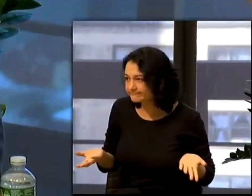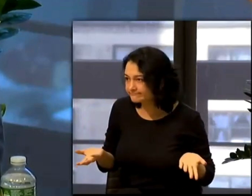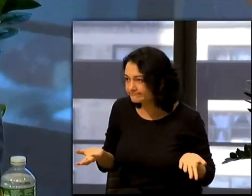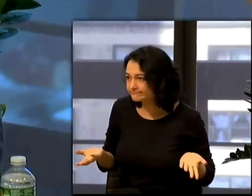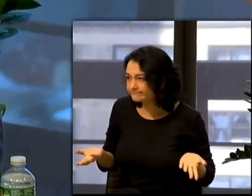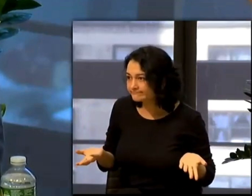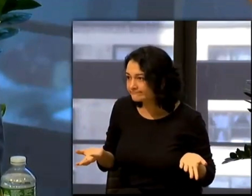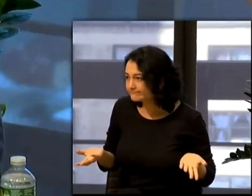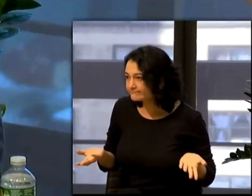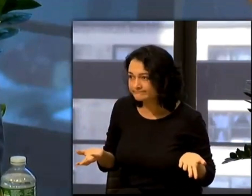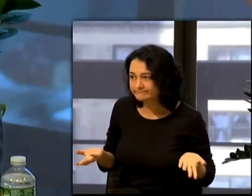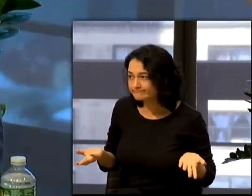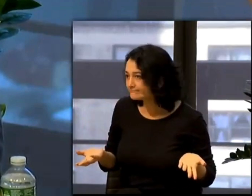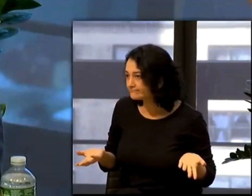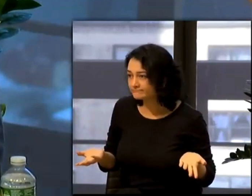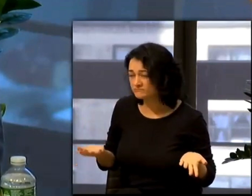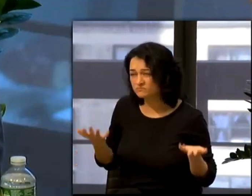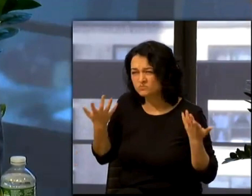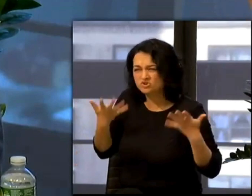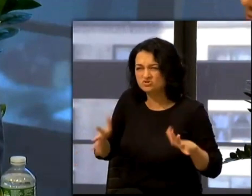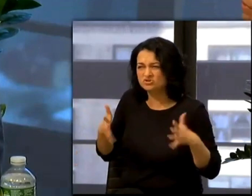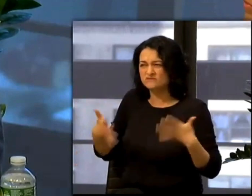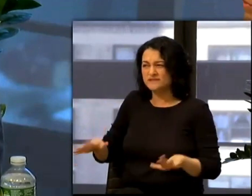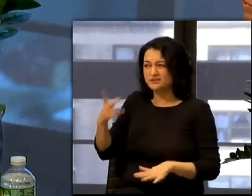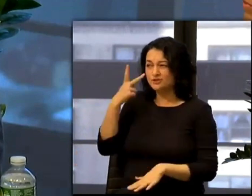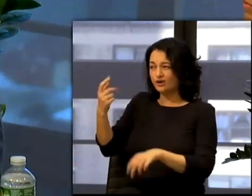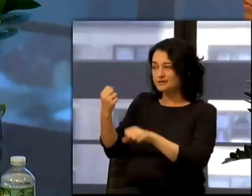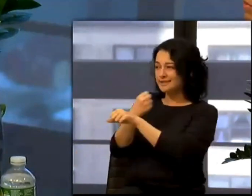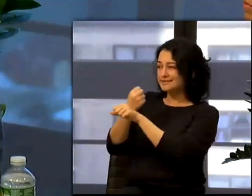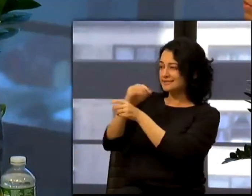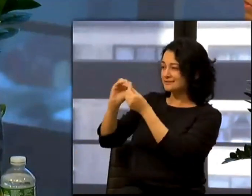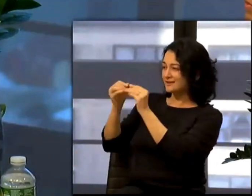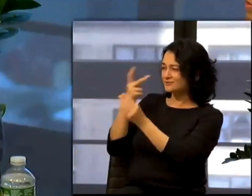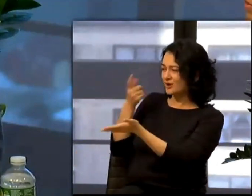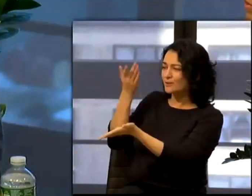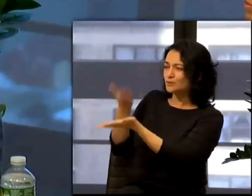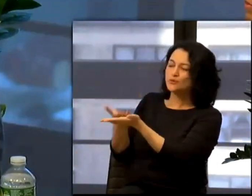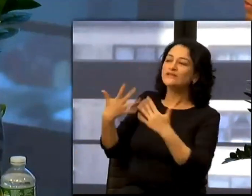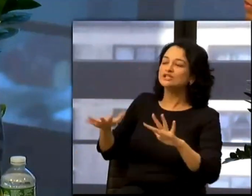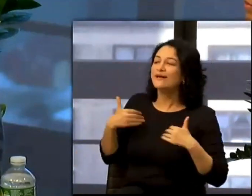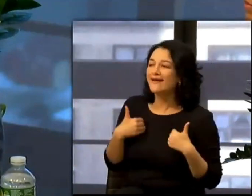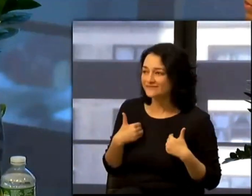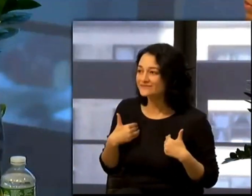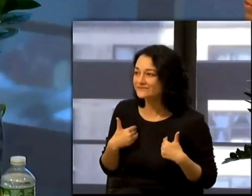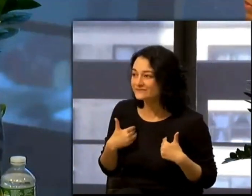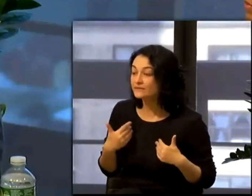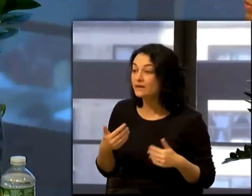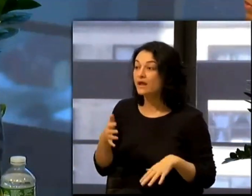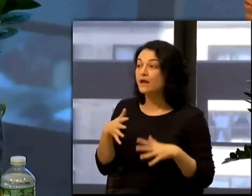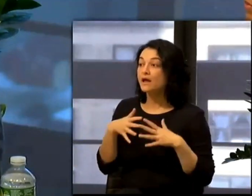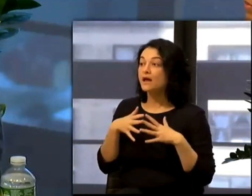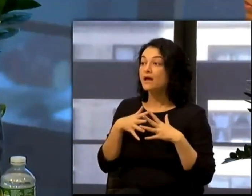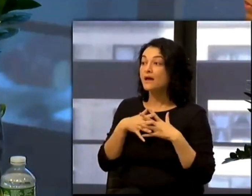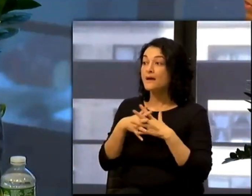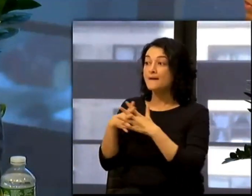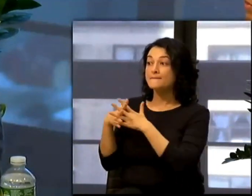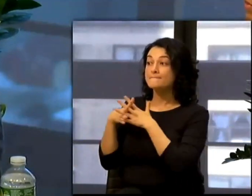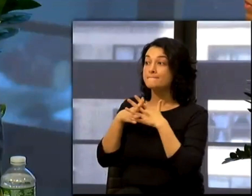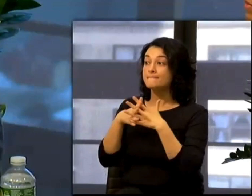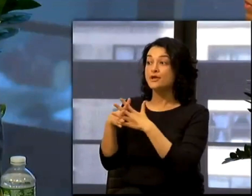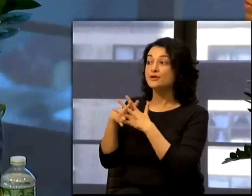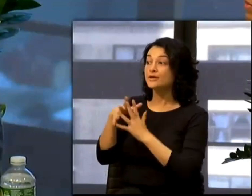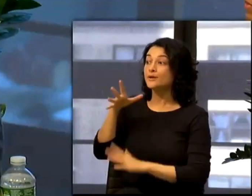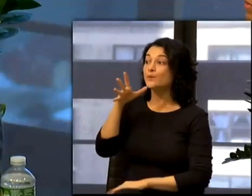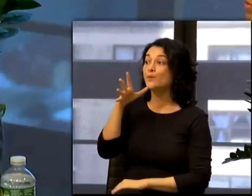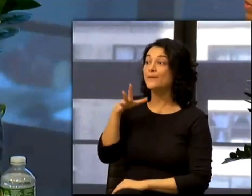out, which is that they are, especially Asian American women, are far less likely to report incidents